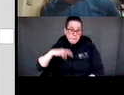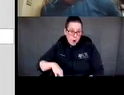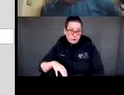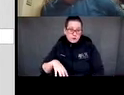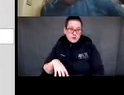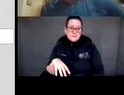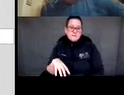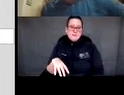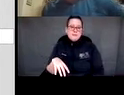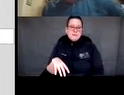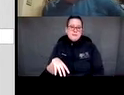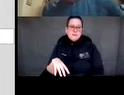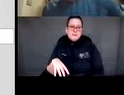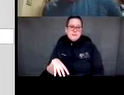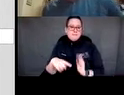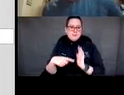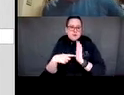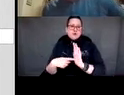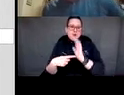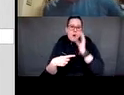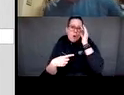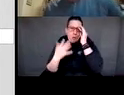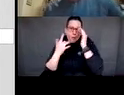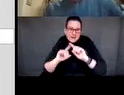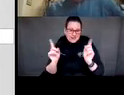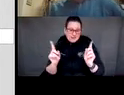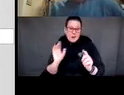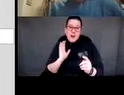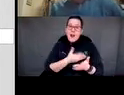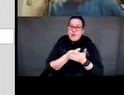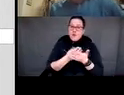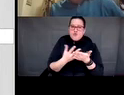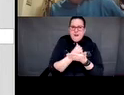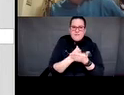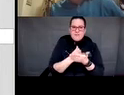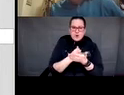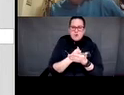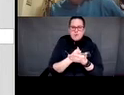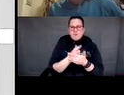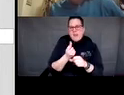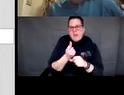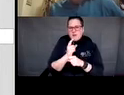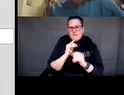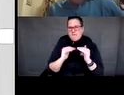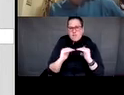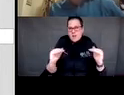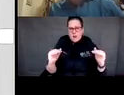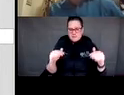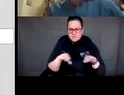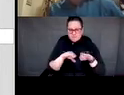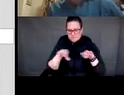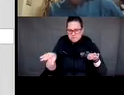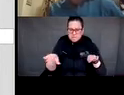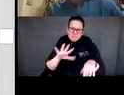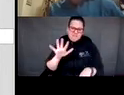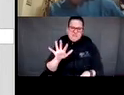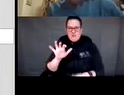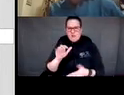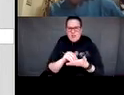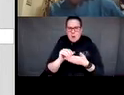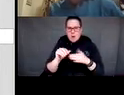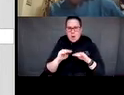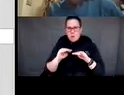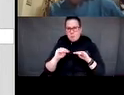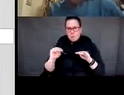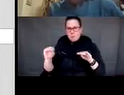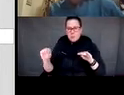shows you, again, what drove that variance. Our revenue was basically flat from year to year within $500,000. We got the CARES Act